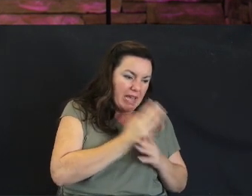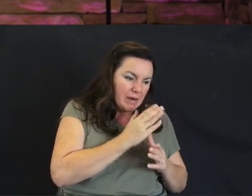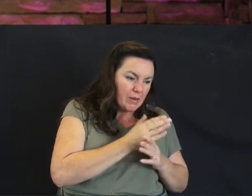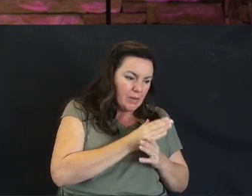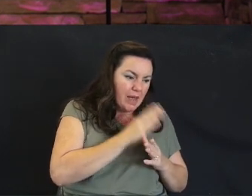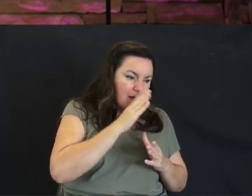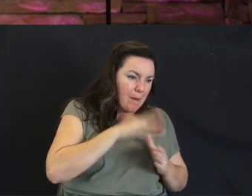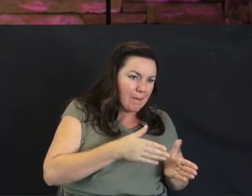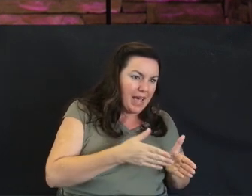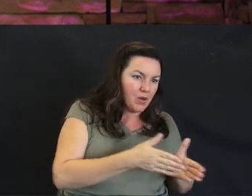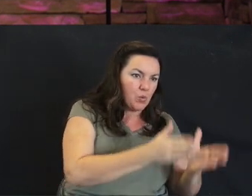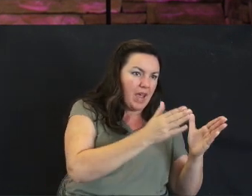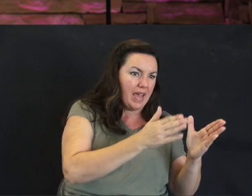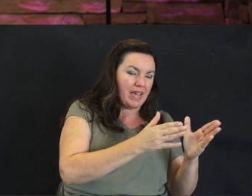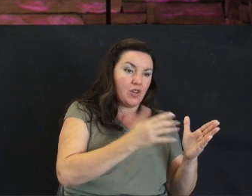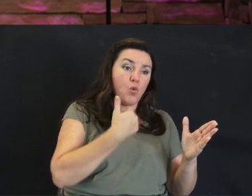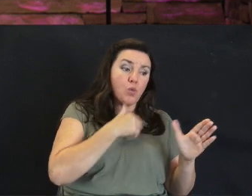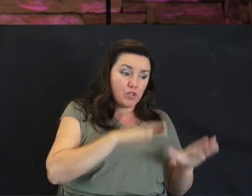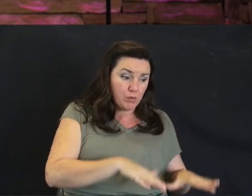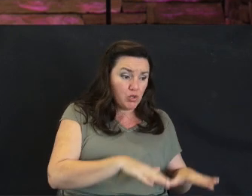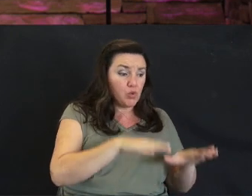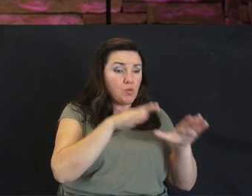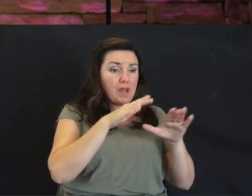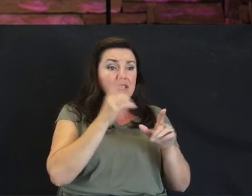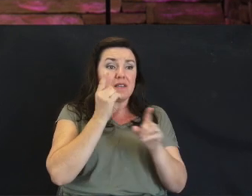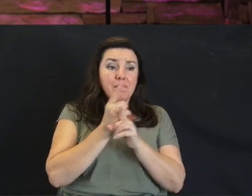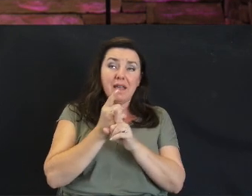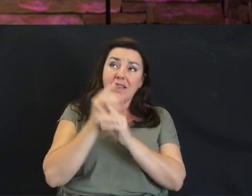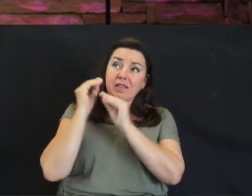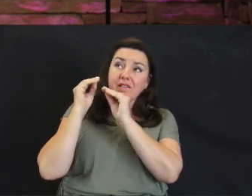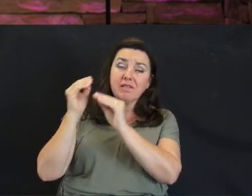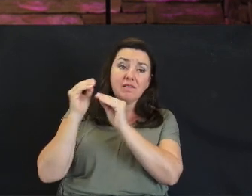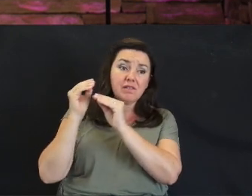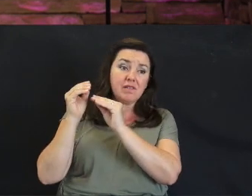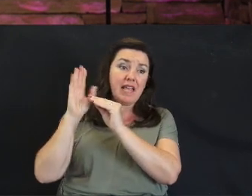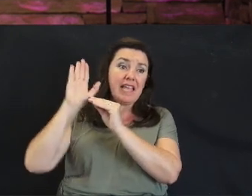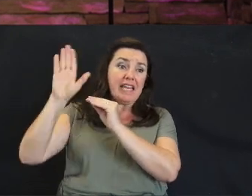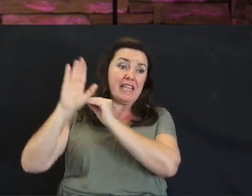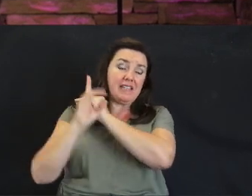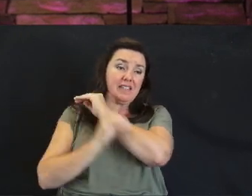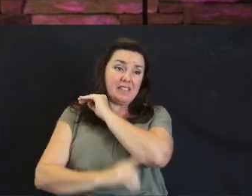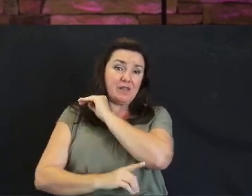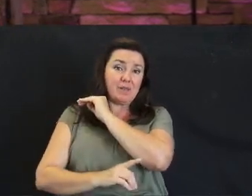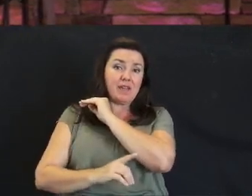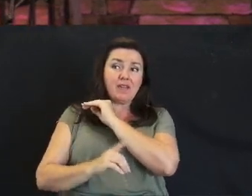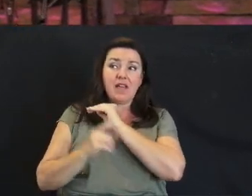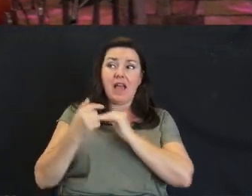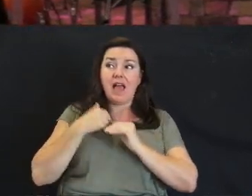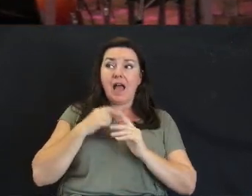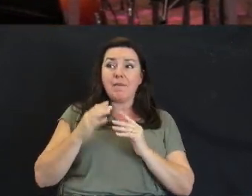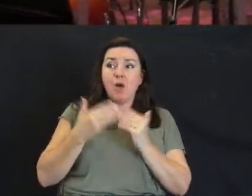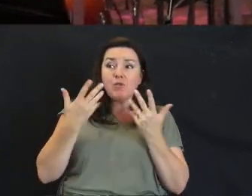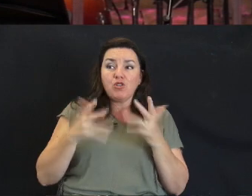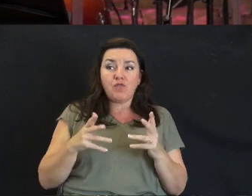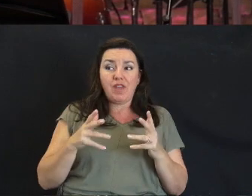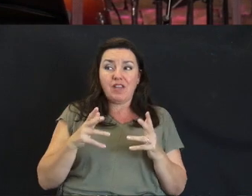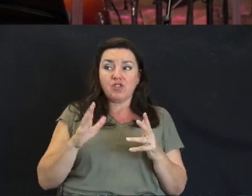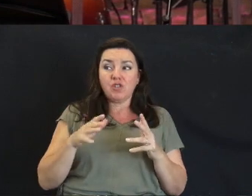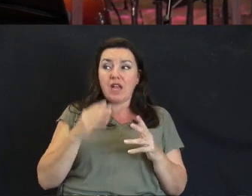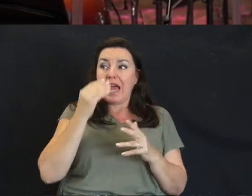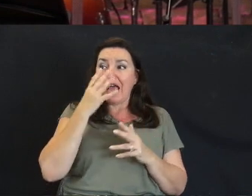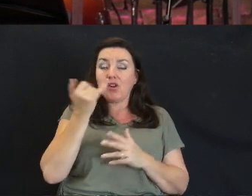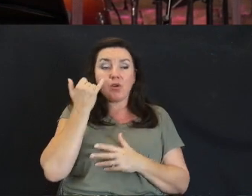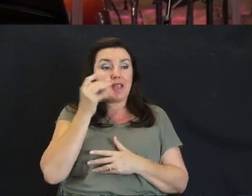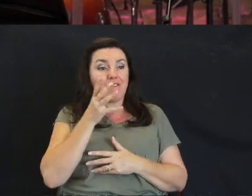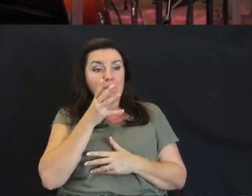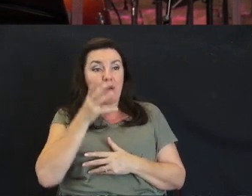a bad way We are to raise them In the instruction And discipline of the Lord Now what I'm about to say I'm going to wrap things up here So just track with me I don't care if